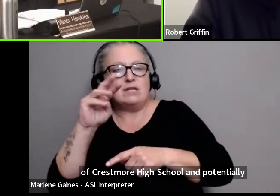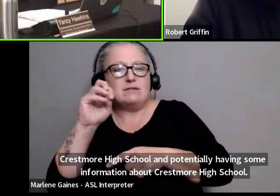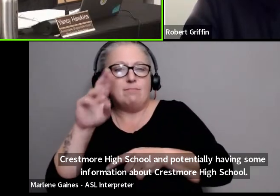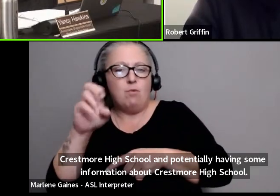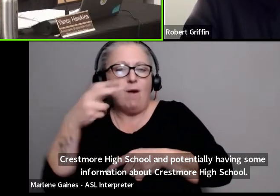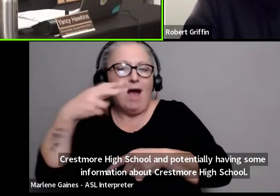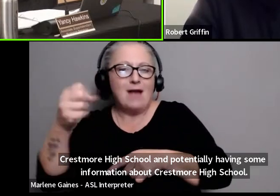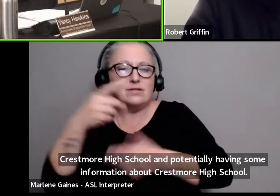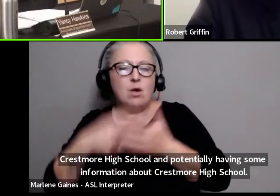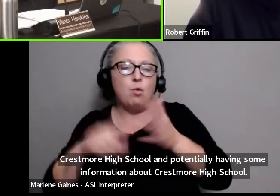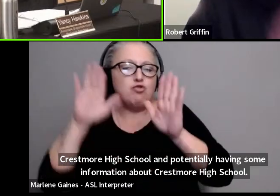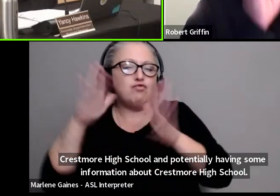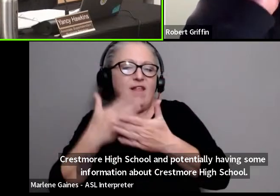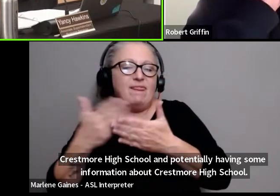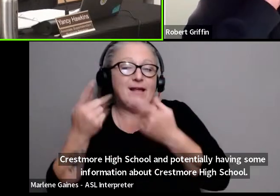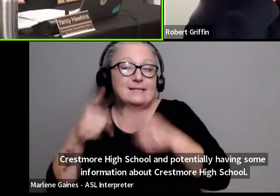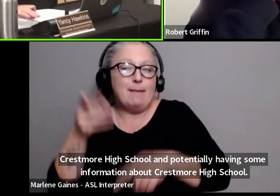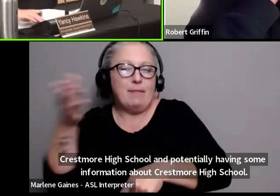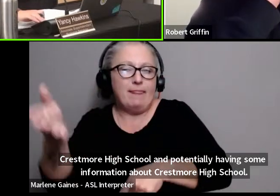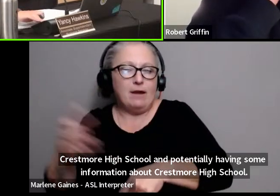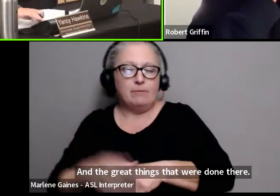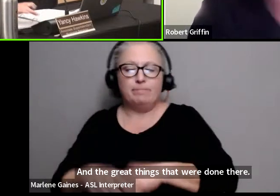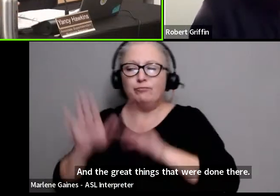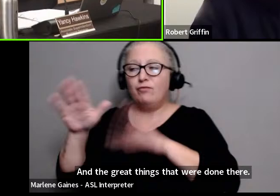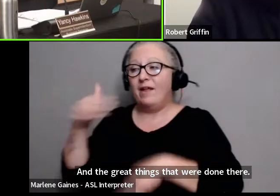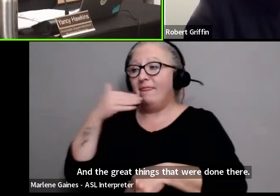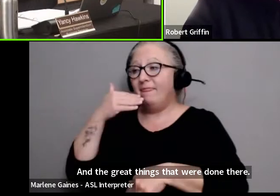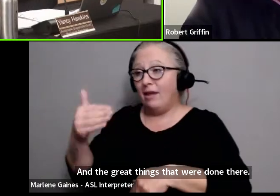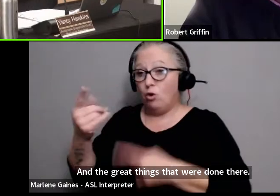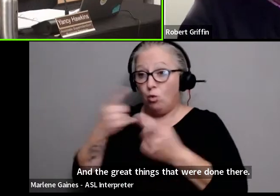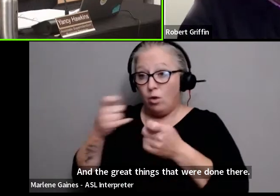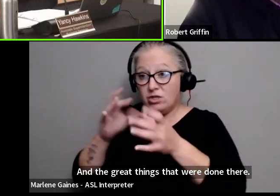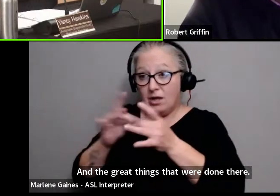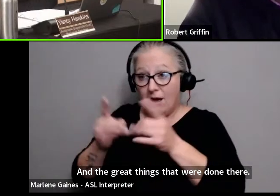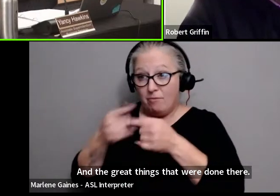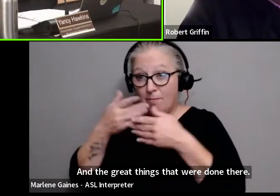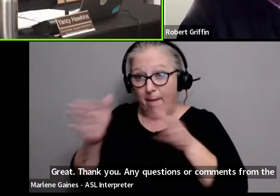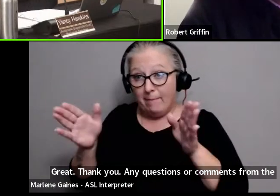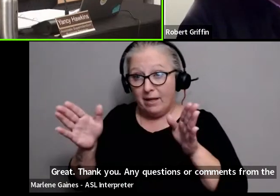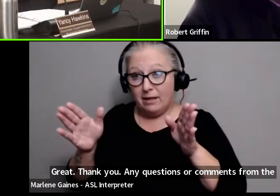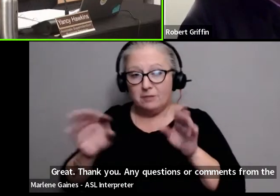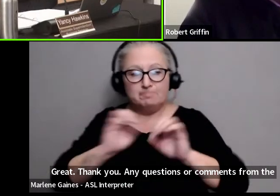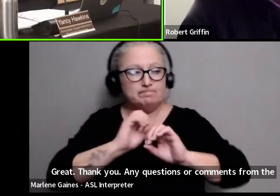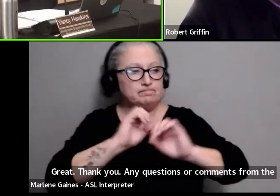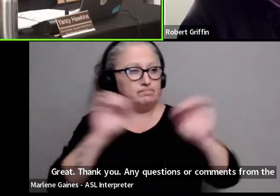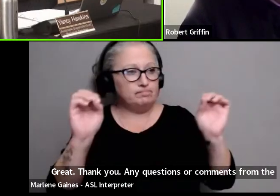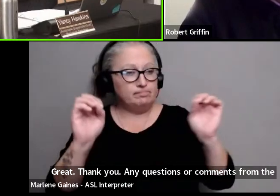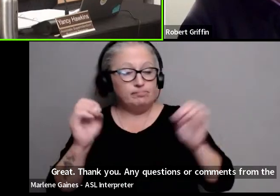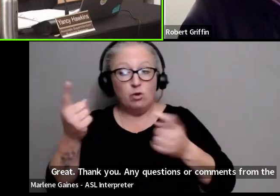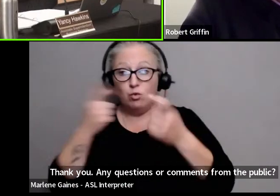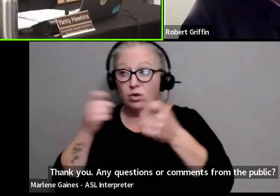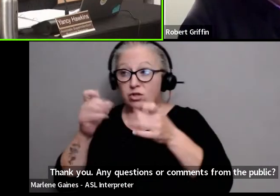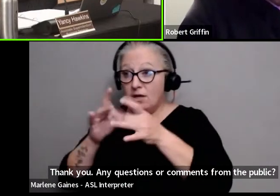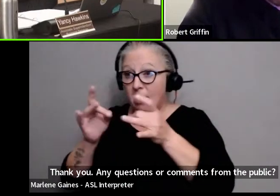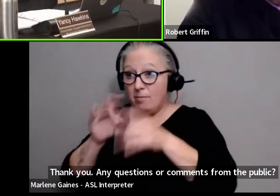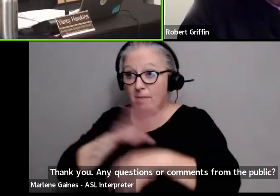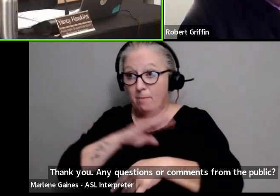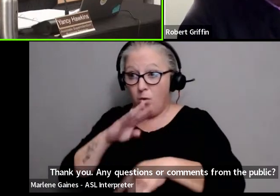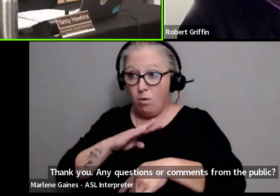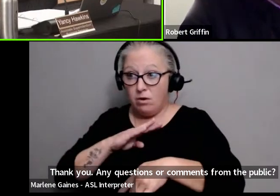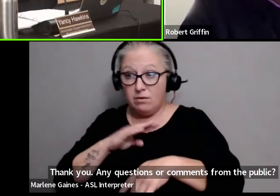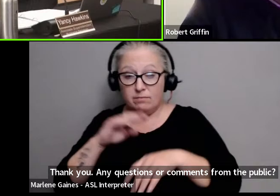things that were done there. Great, thank you. Any questions or comments from the public? There are none. Questions or comments from the board?